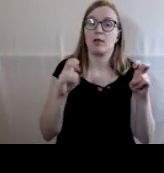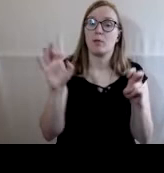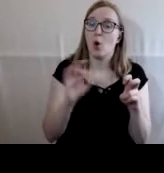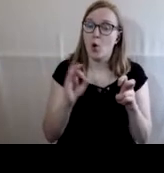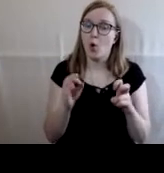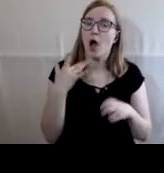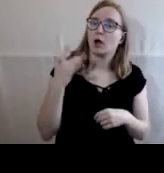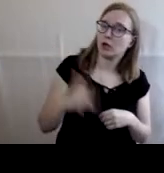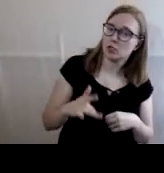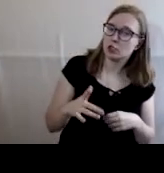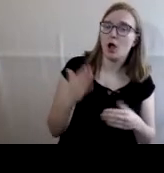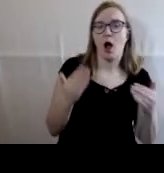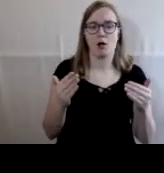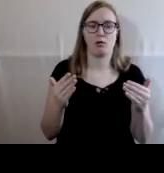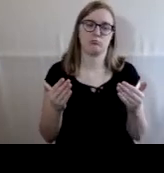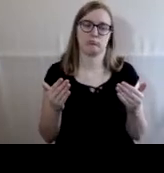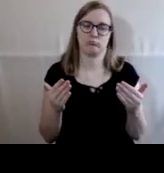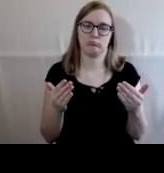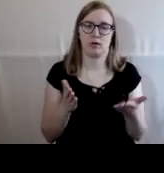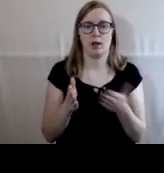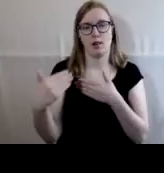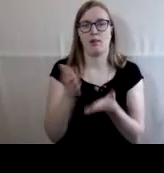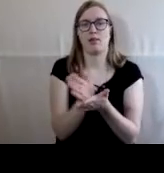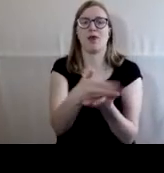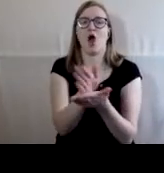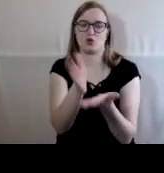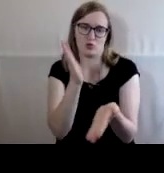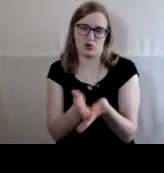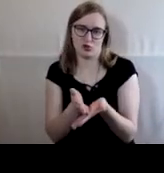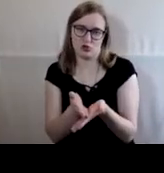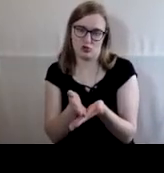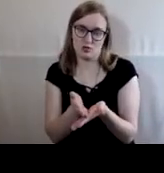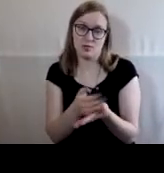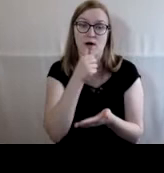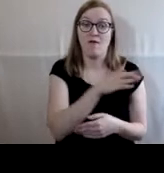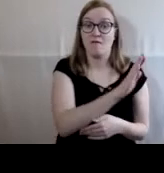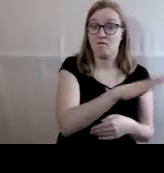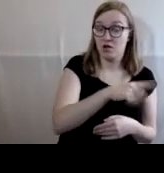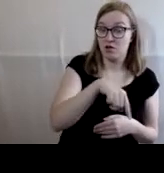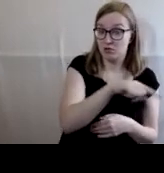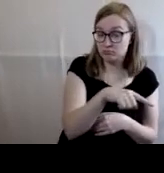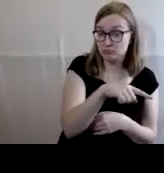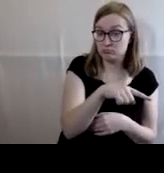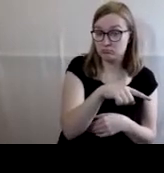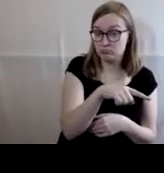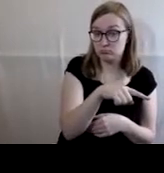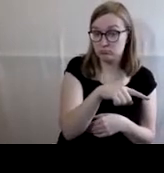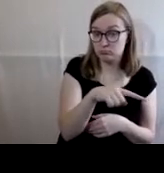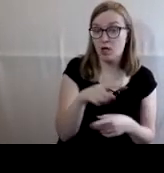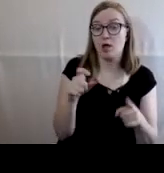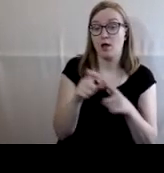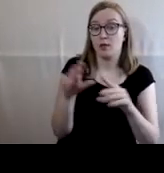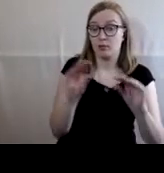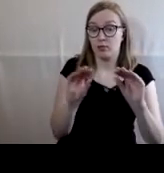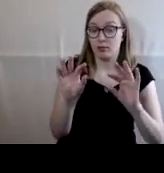enabled the students taking this course? Have we designed courses that are right for